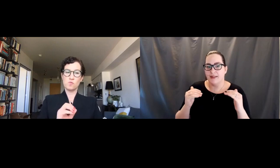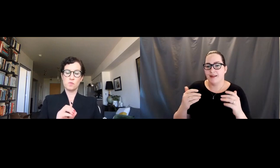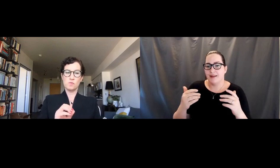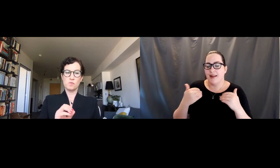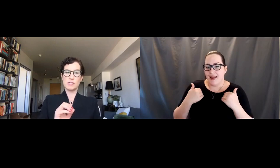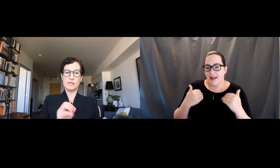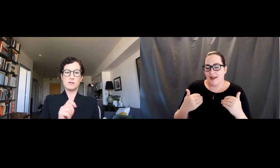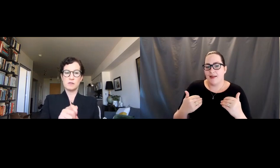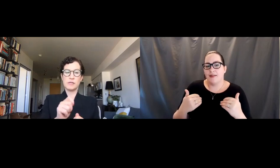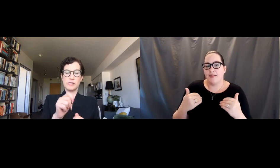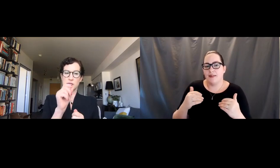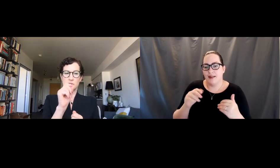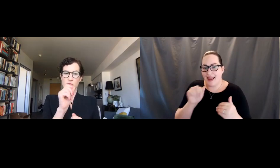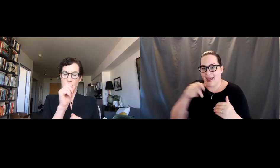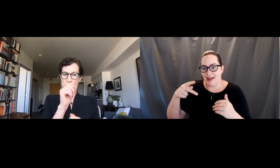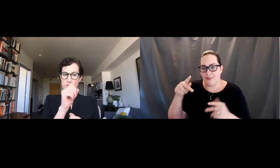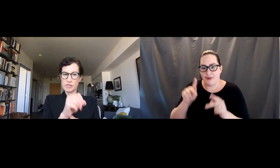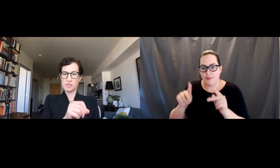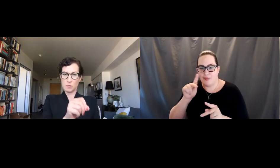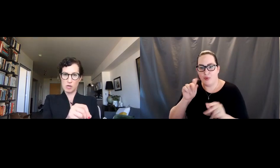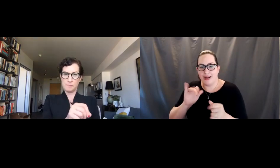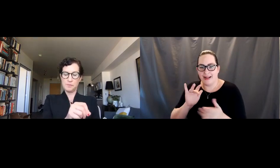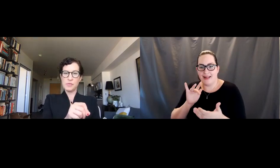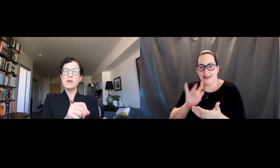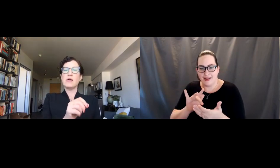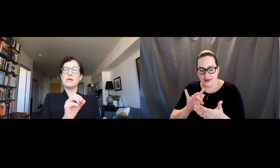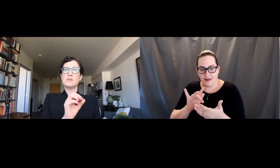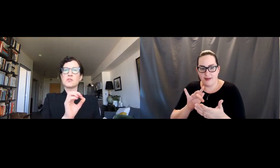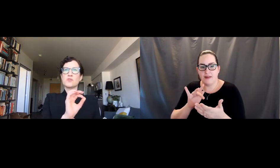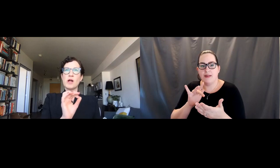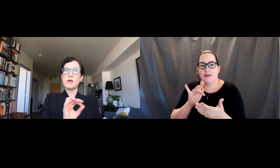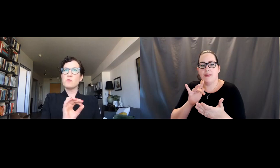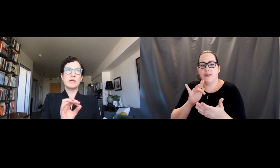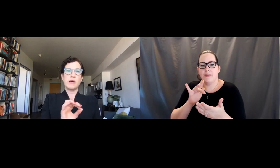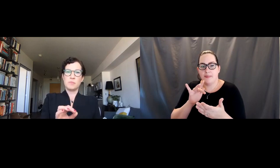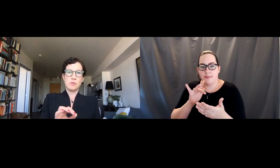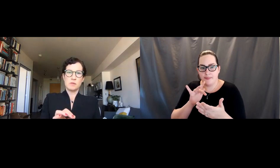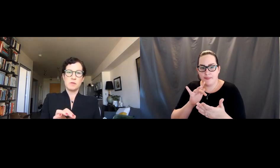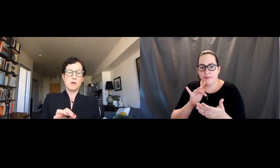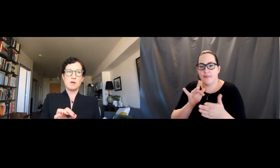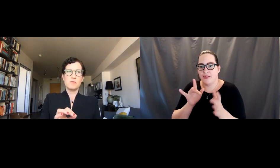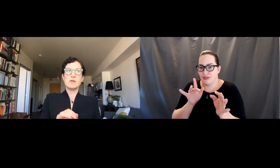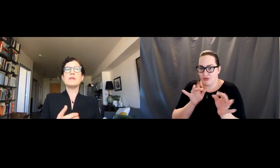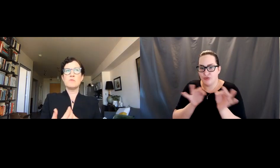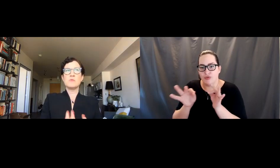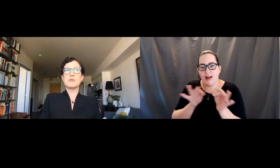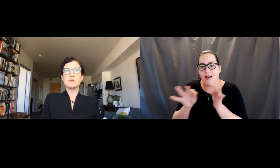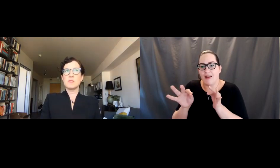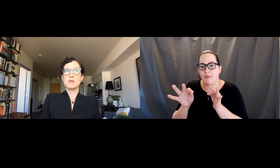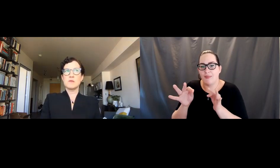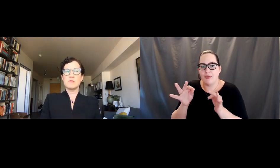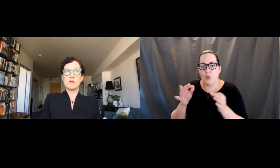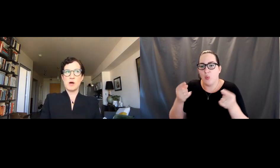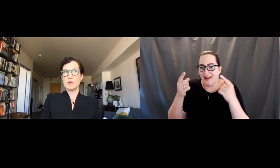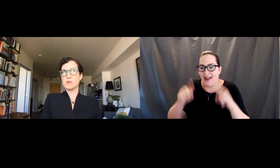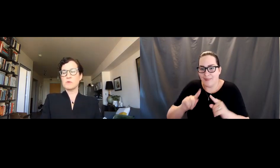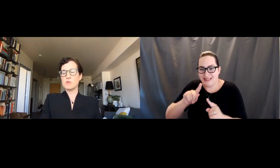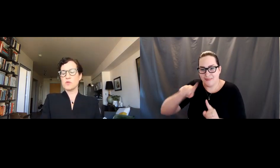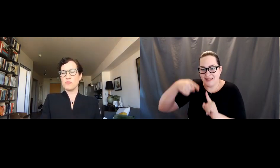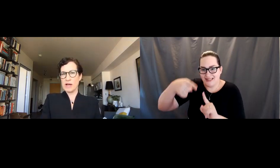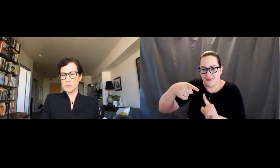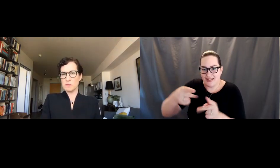could click on a direct spot, describe what had happened. And in this case, I'm thinking of a very